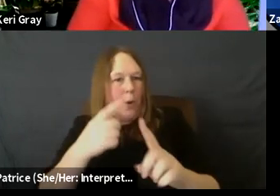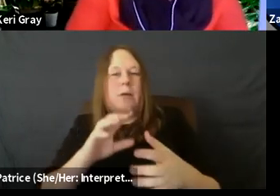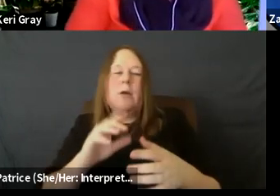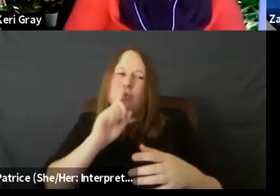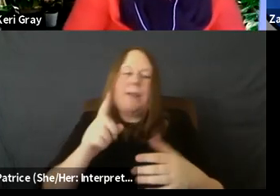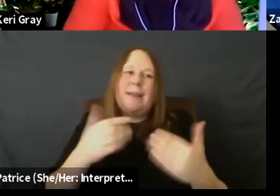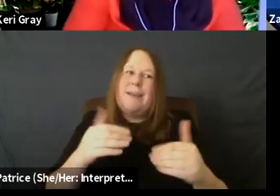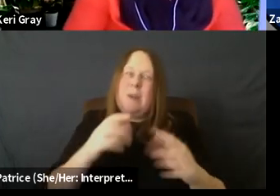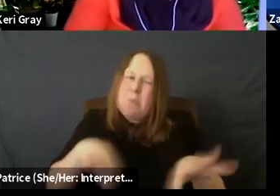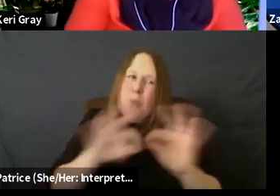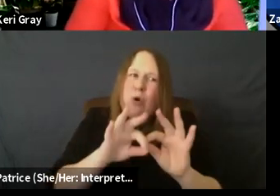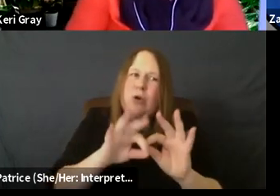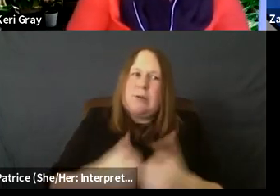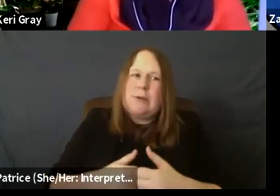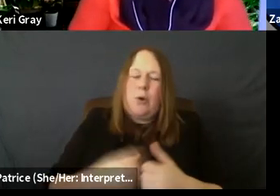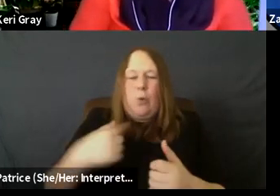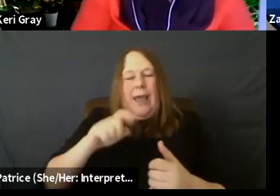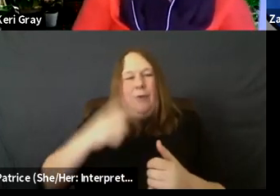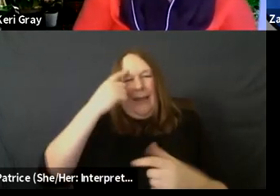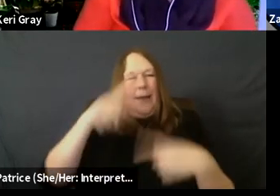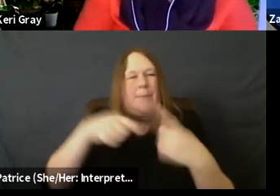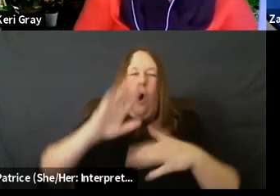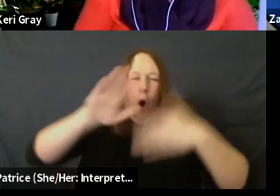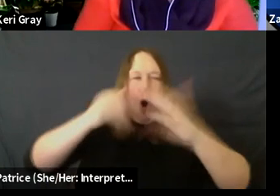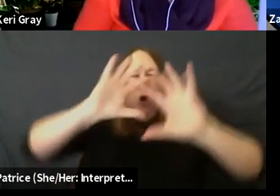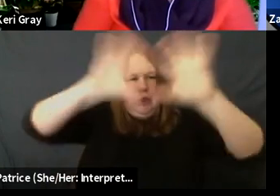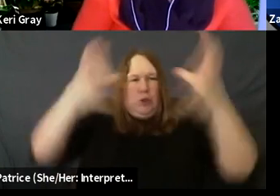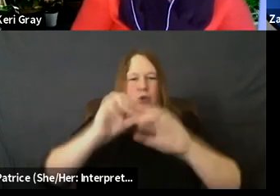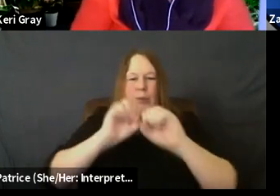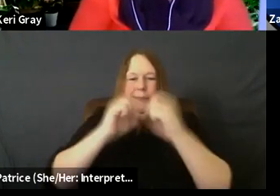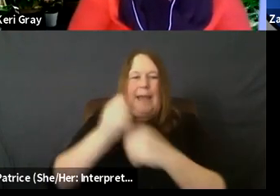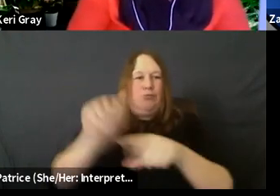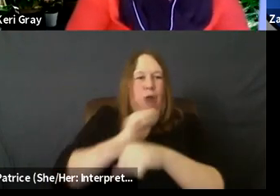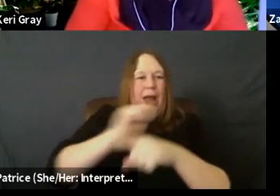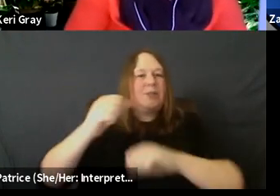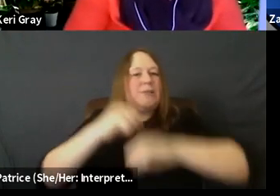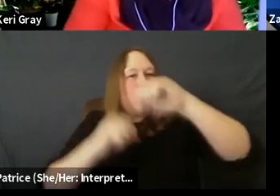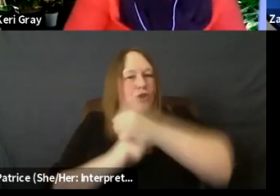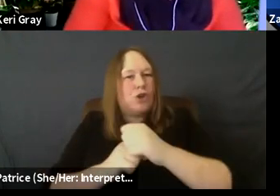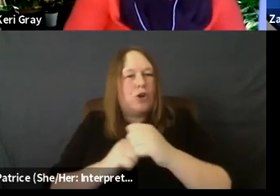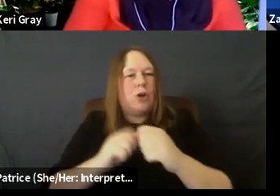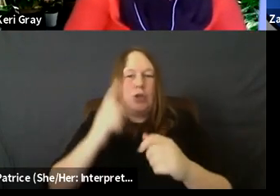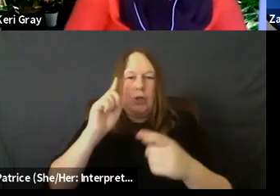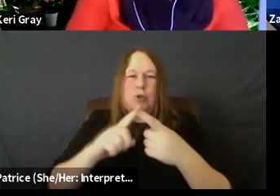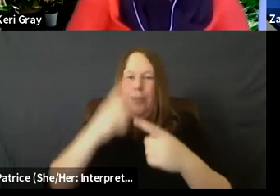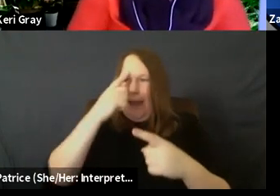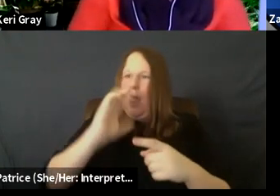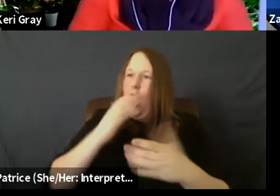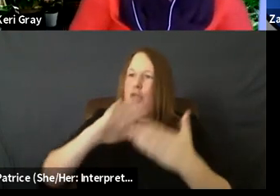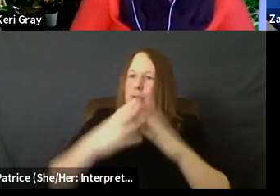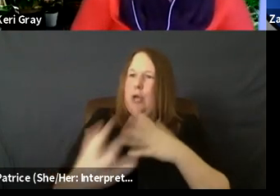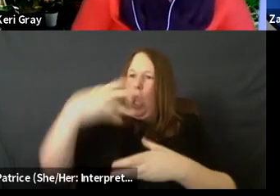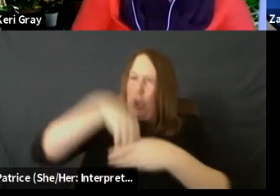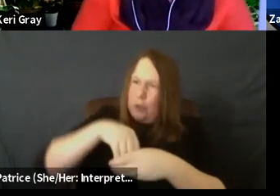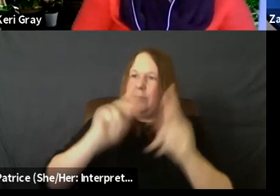quite salient. We have to think about all societal practices and structures in a way to think that our community includes people with